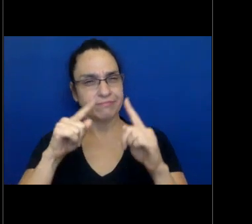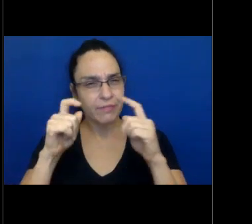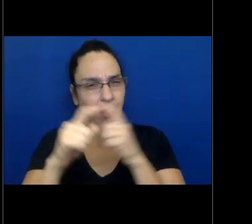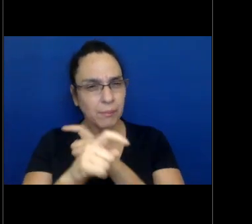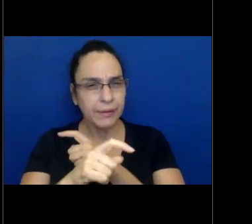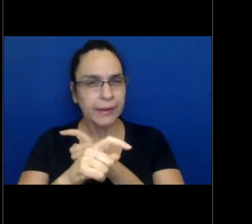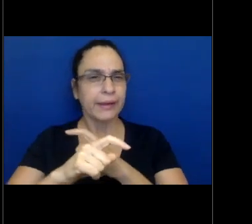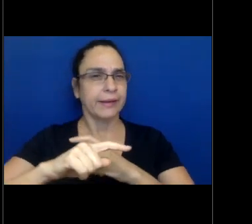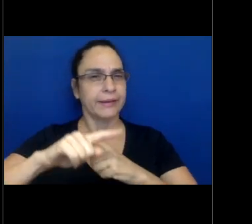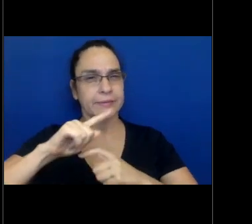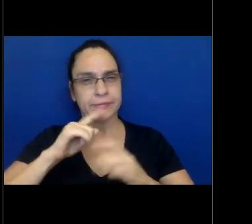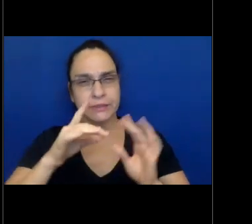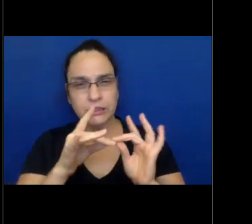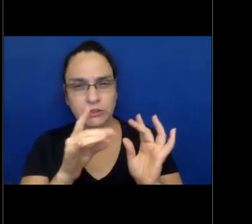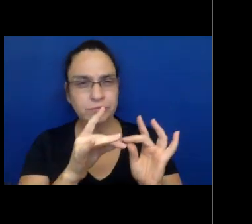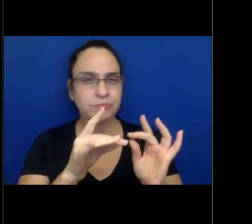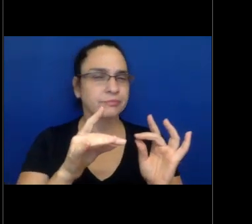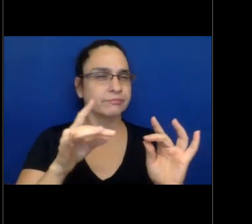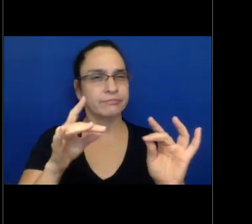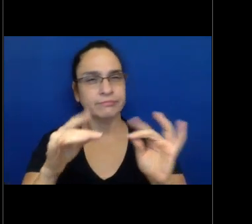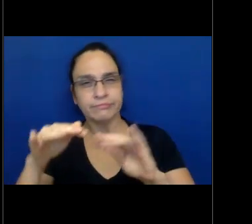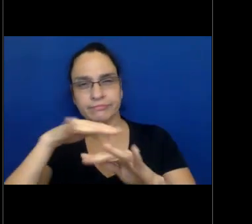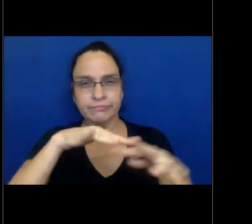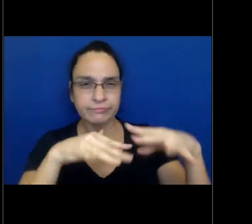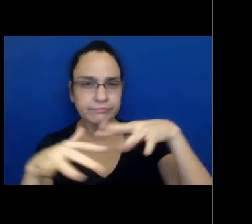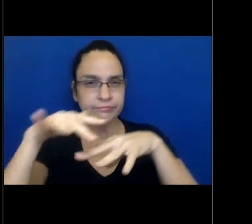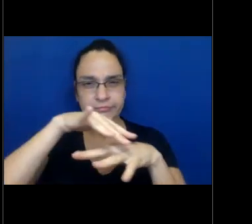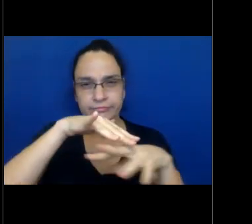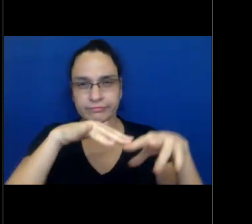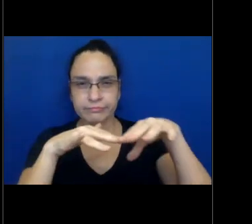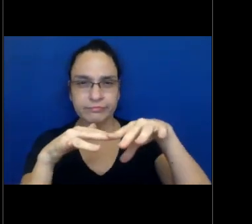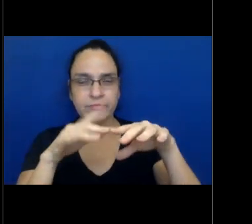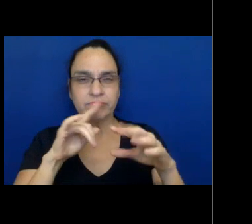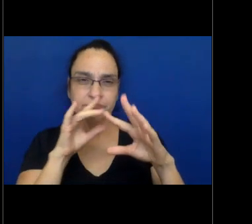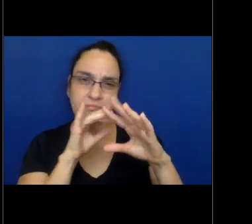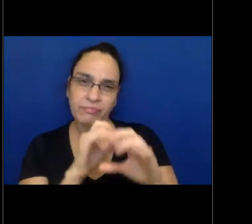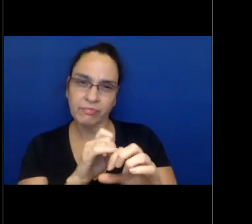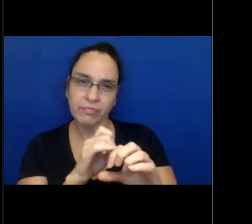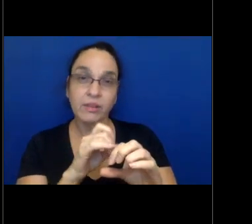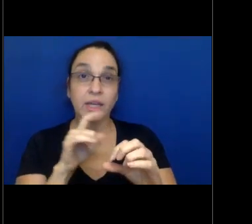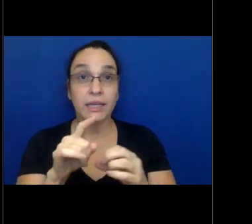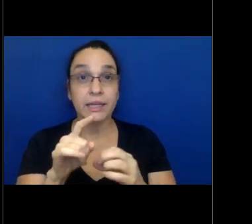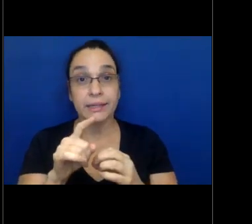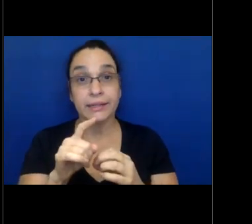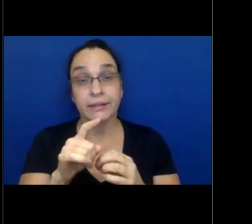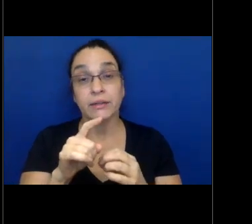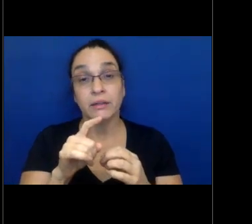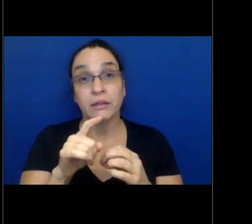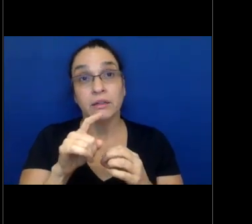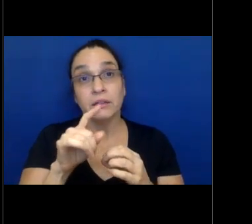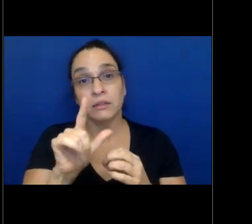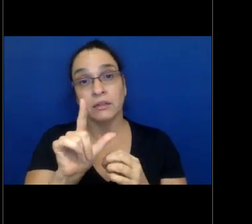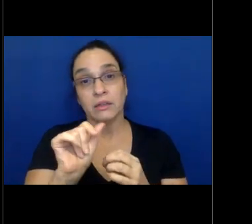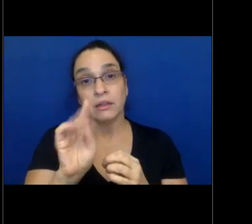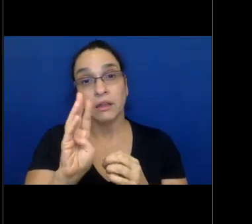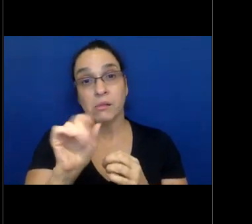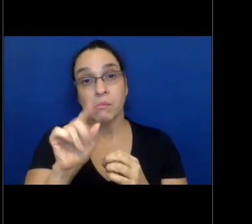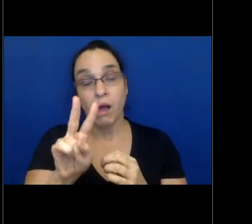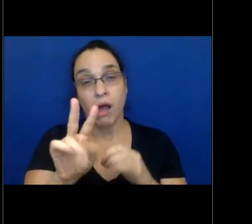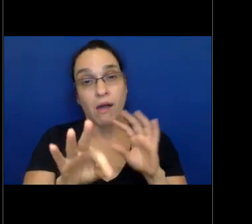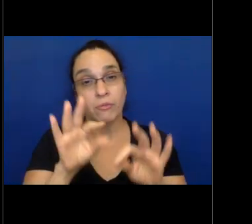3 volumes of Principles of Linguistic Change, draws from a vast amount of materials, from